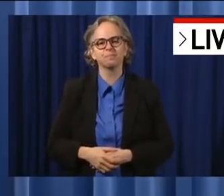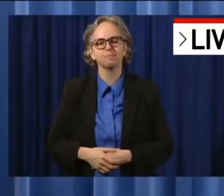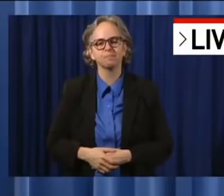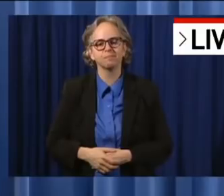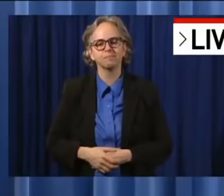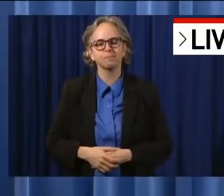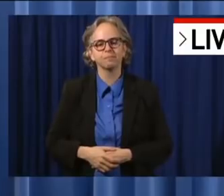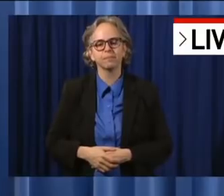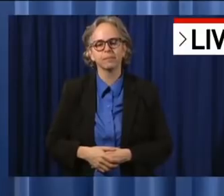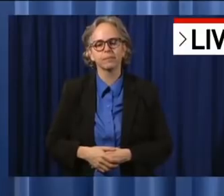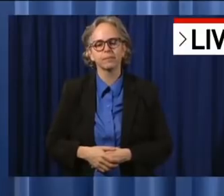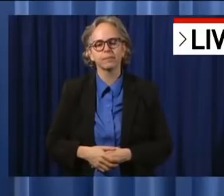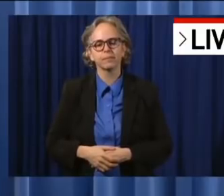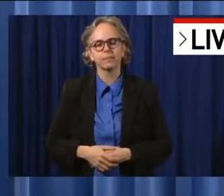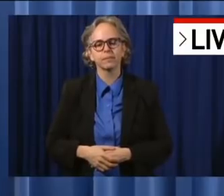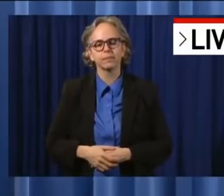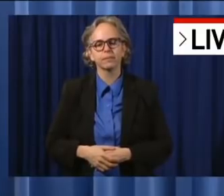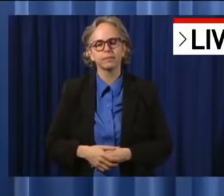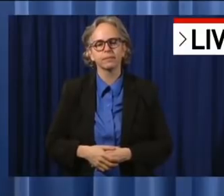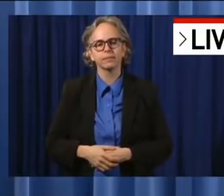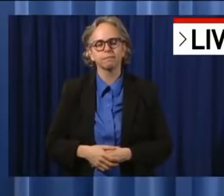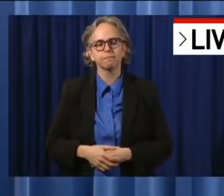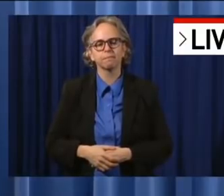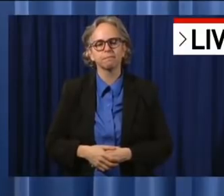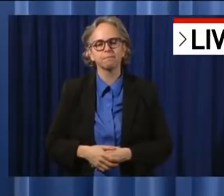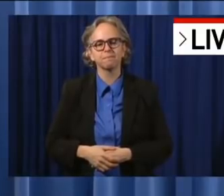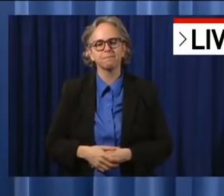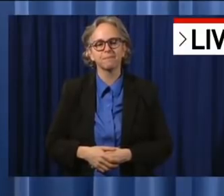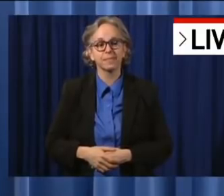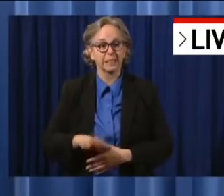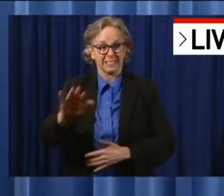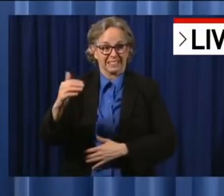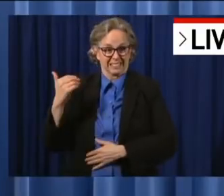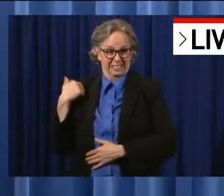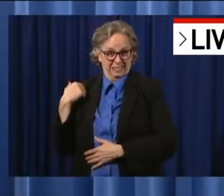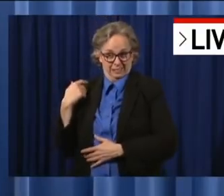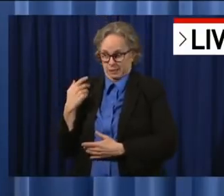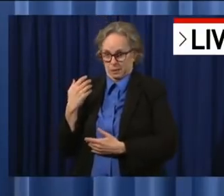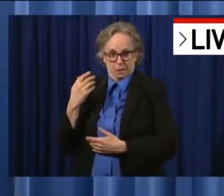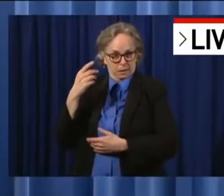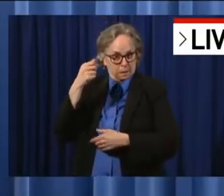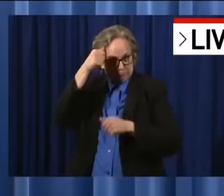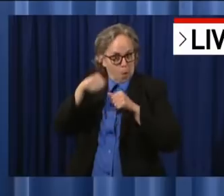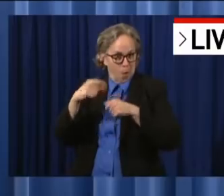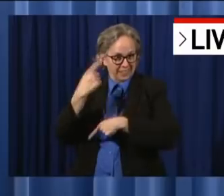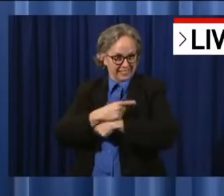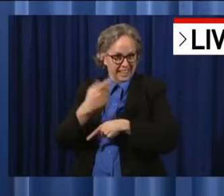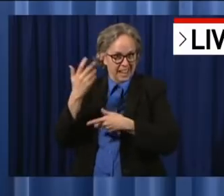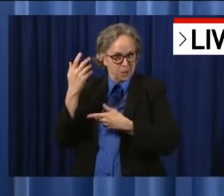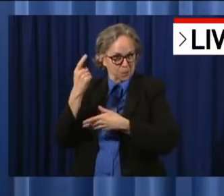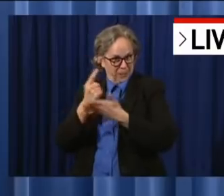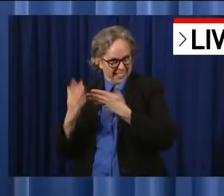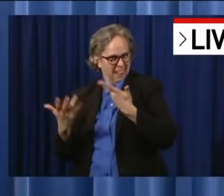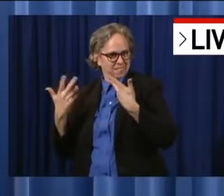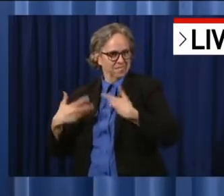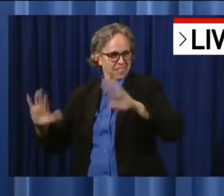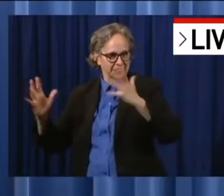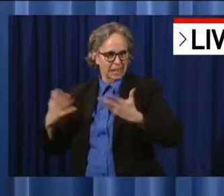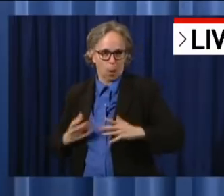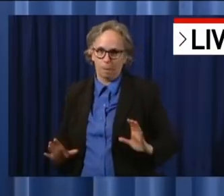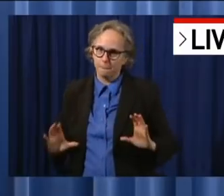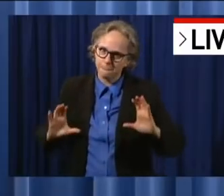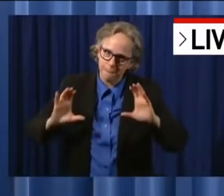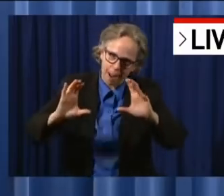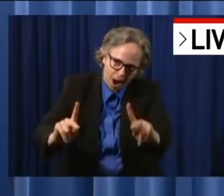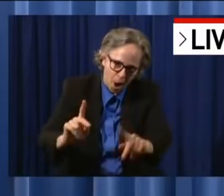As we get back to work after Memorial Day weekend, we remembered, of course,